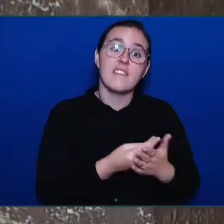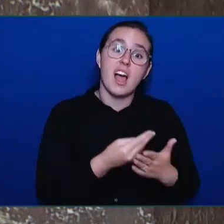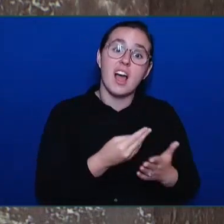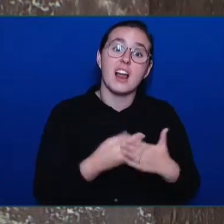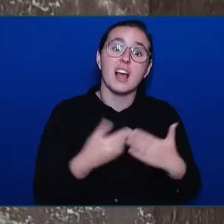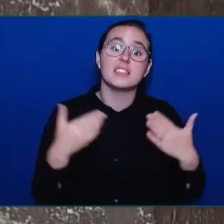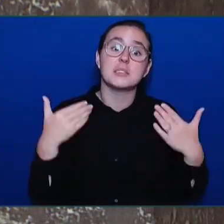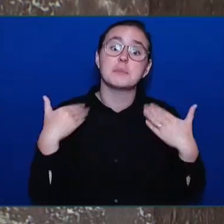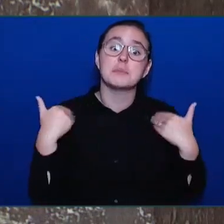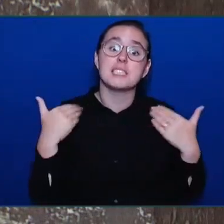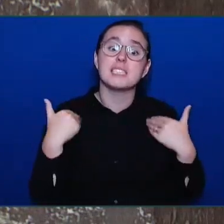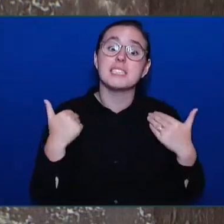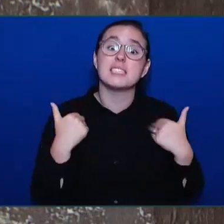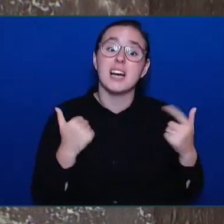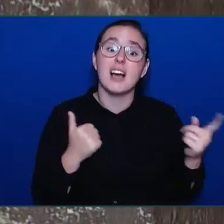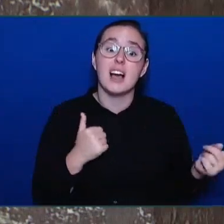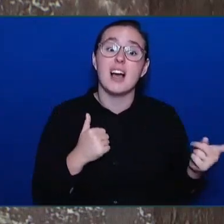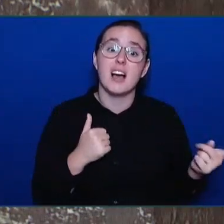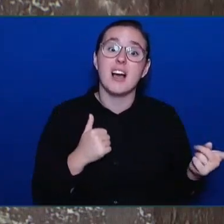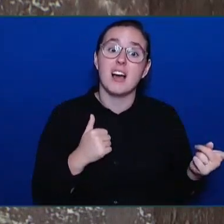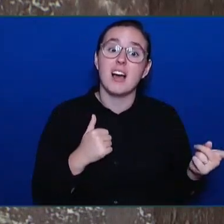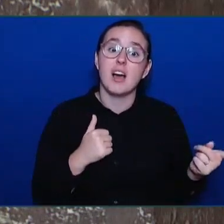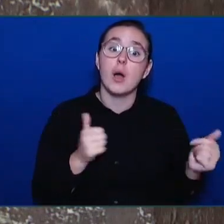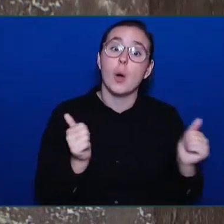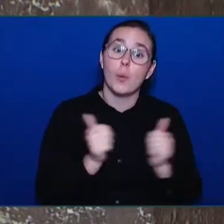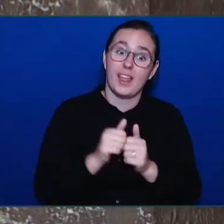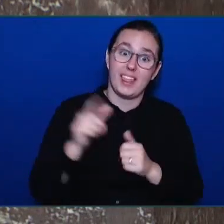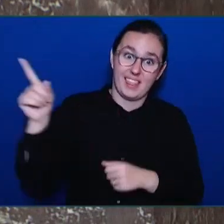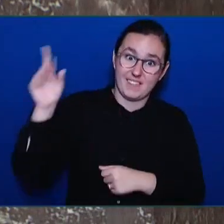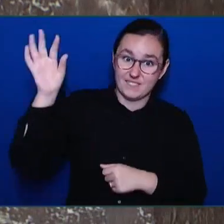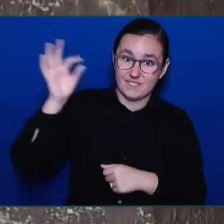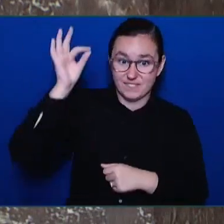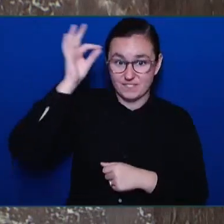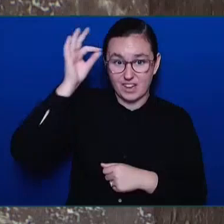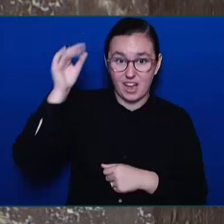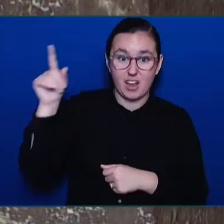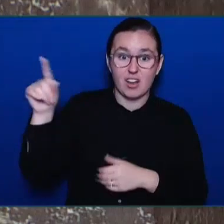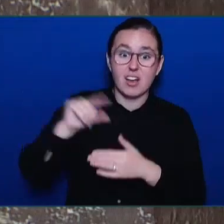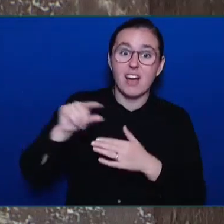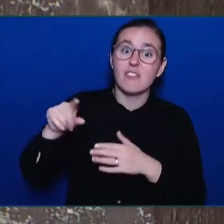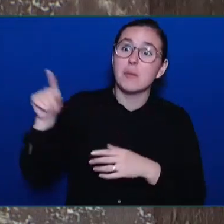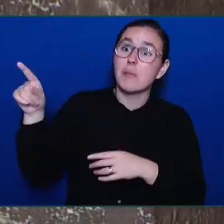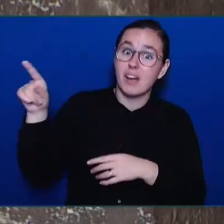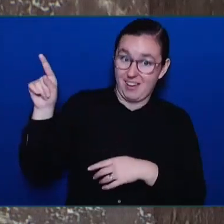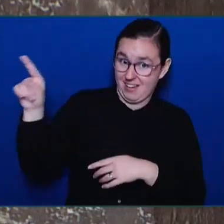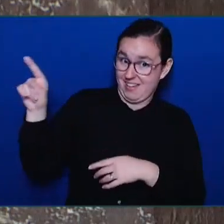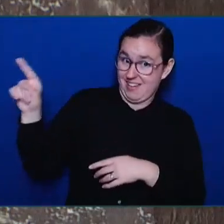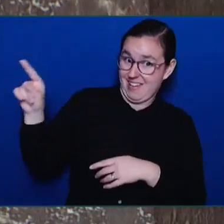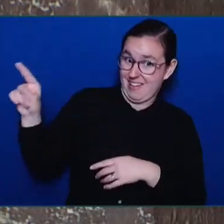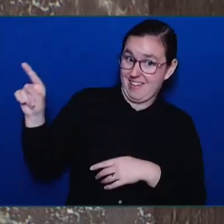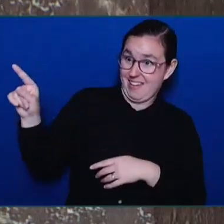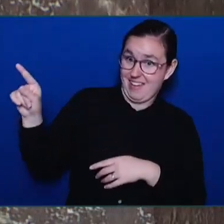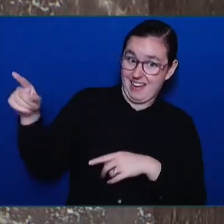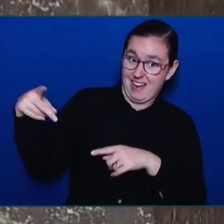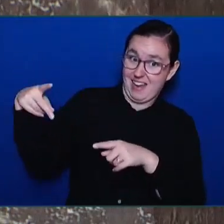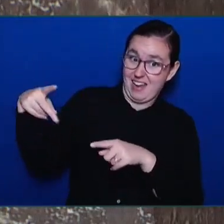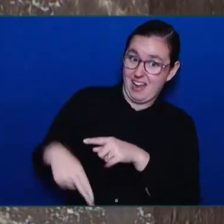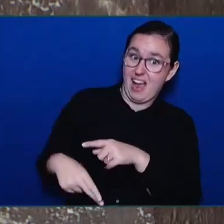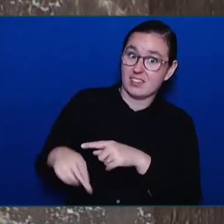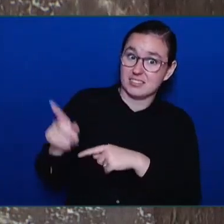healthcare transfers, he actually thought it was great. He was the only minister from across the country that